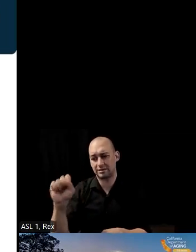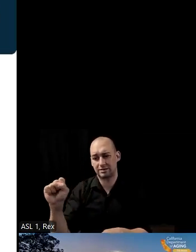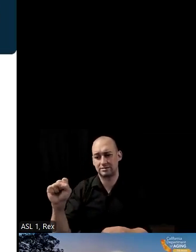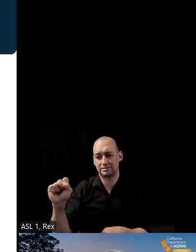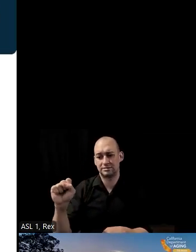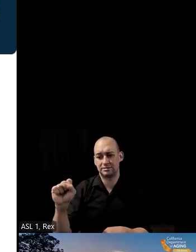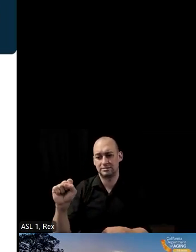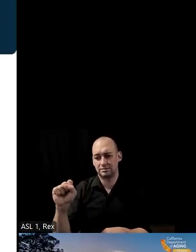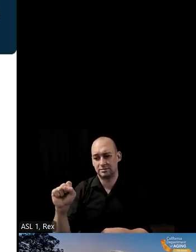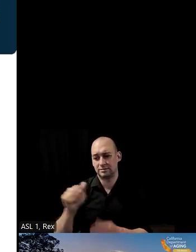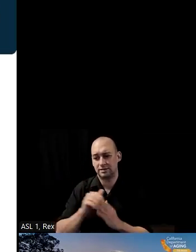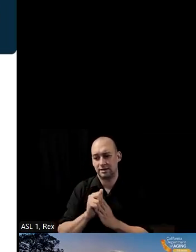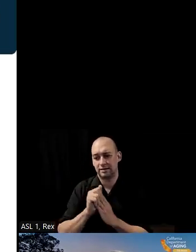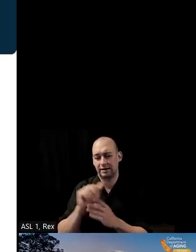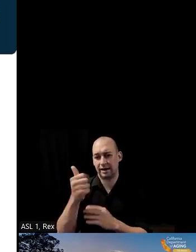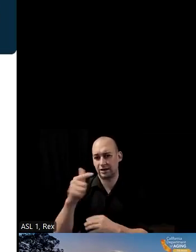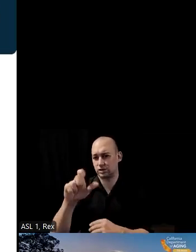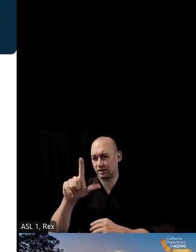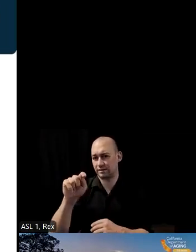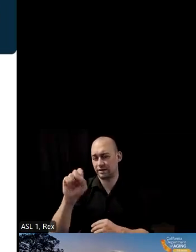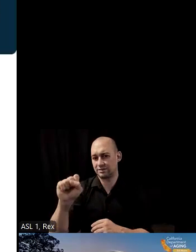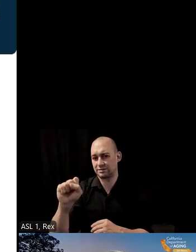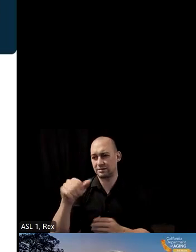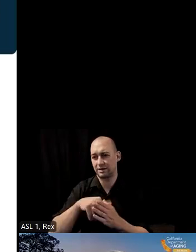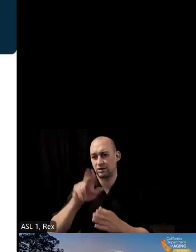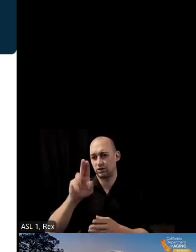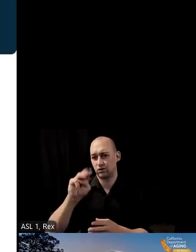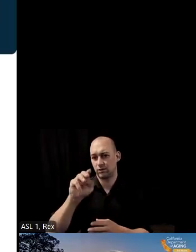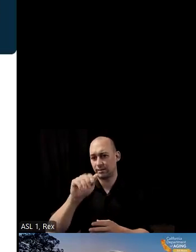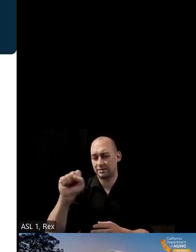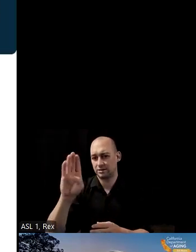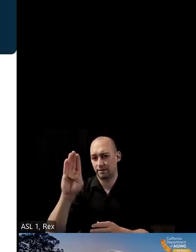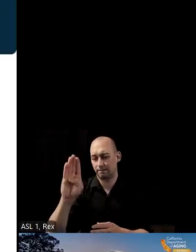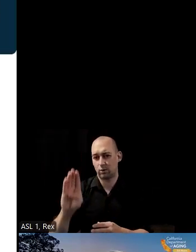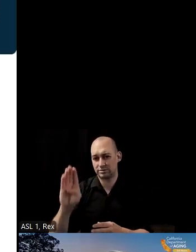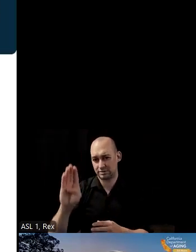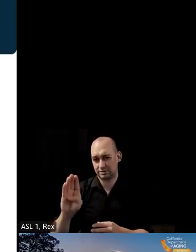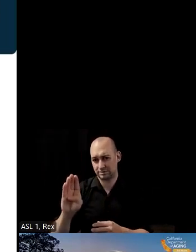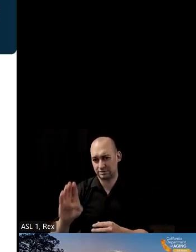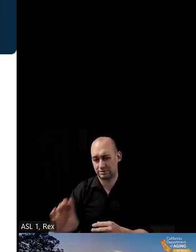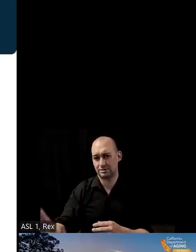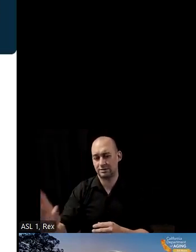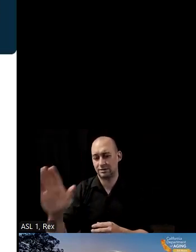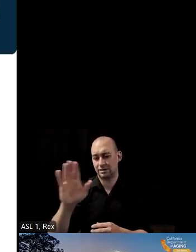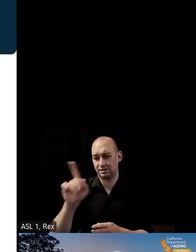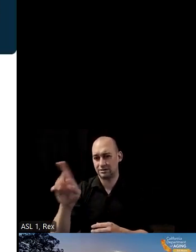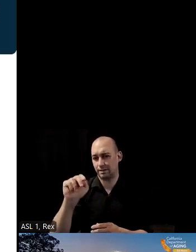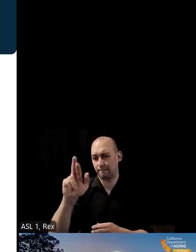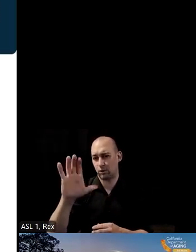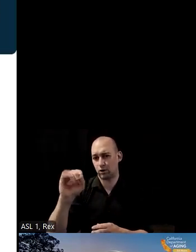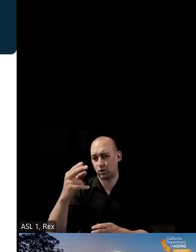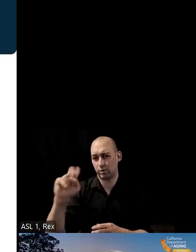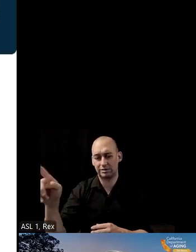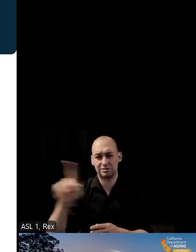Age LTSS Center at UMass Boston, led by Dr. Mark Cohen, who is really a preeminent researcher